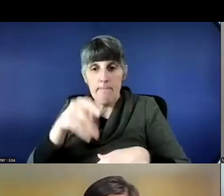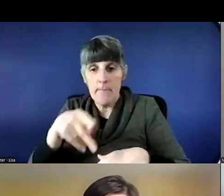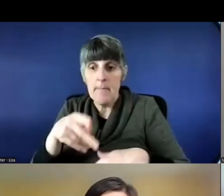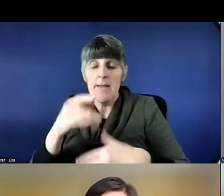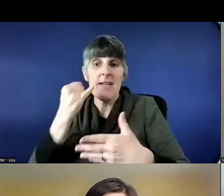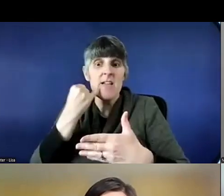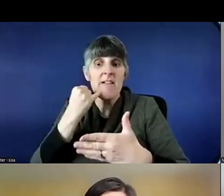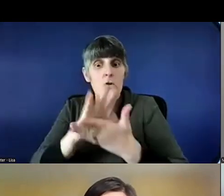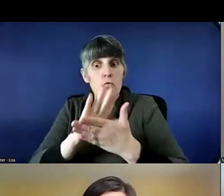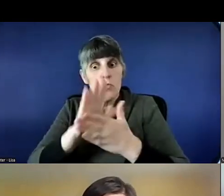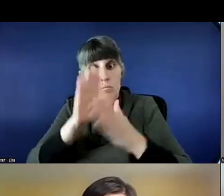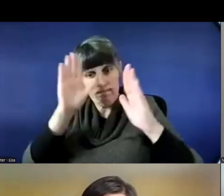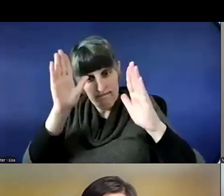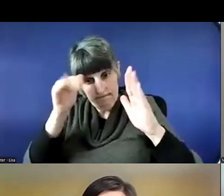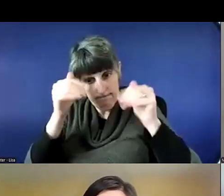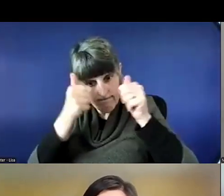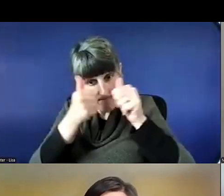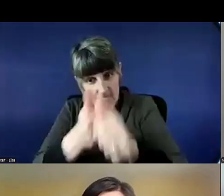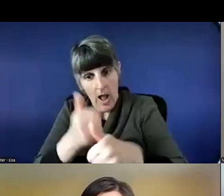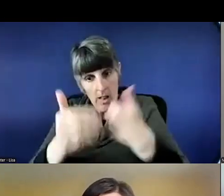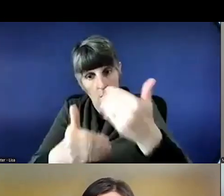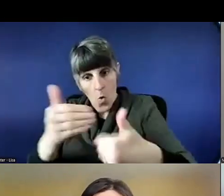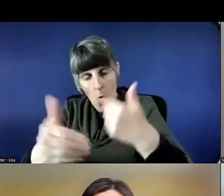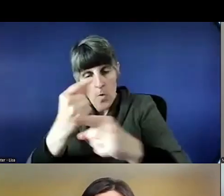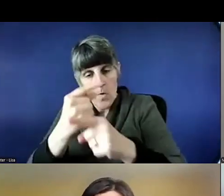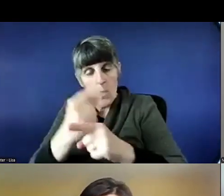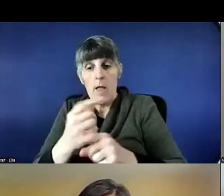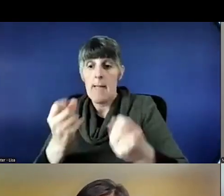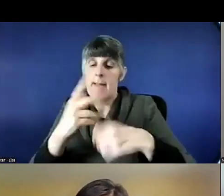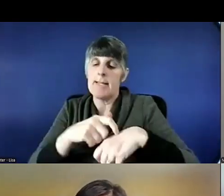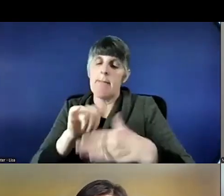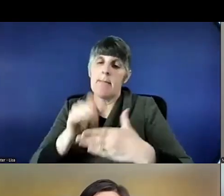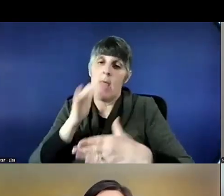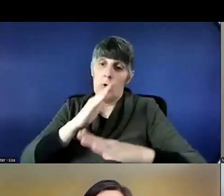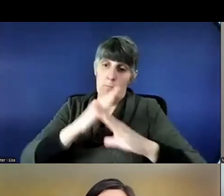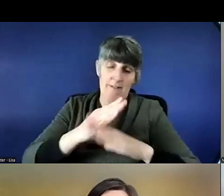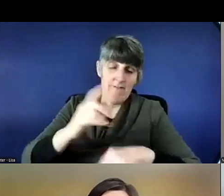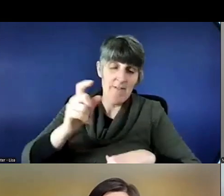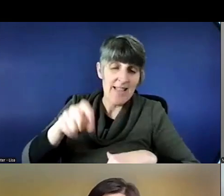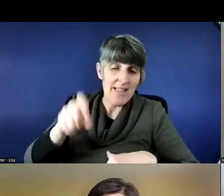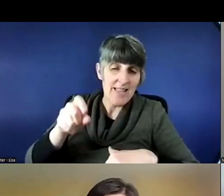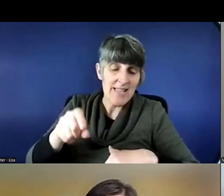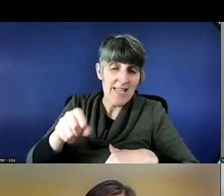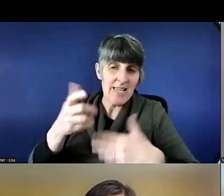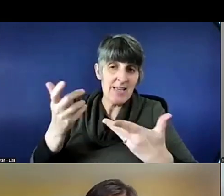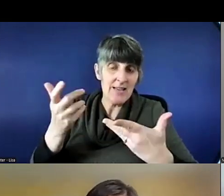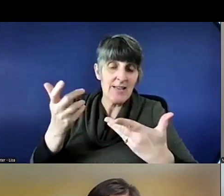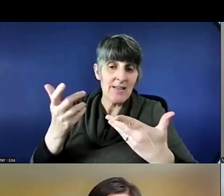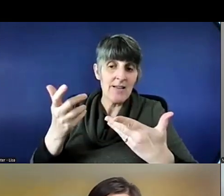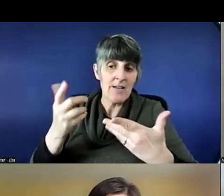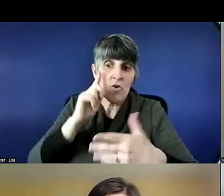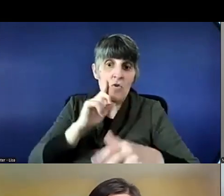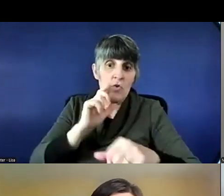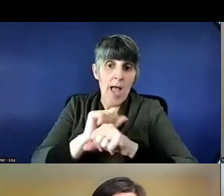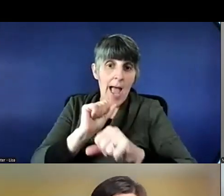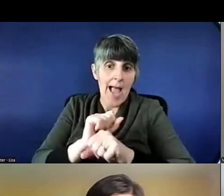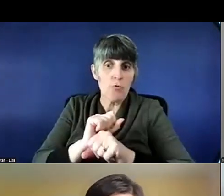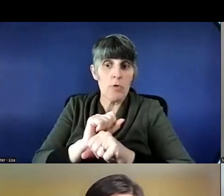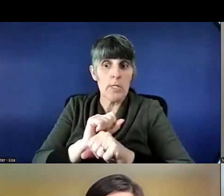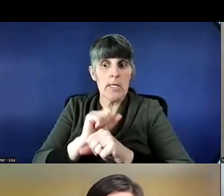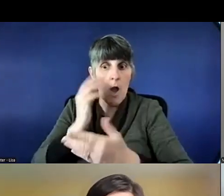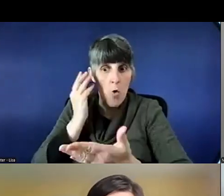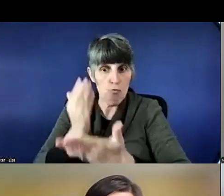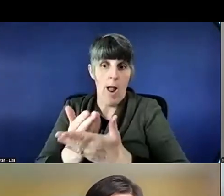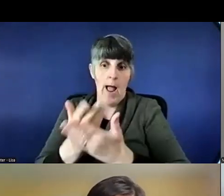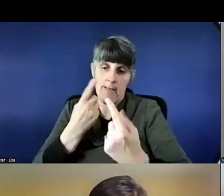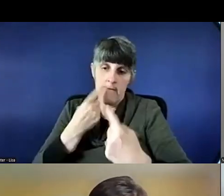really diligent about following those steps, in many cases that will prevent the need to actually get to the place